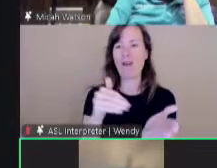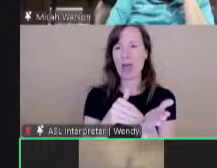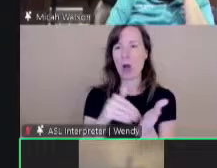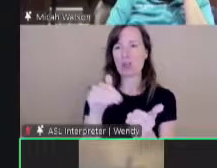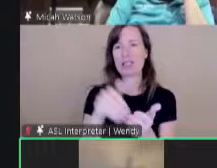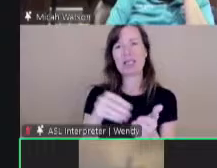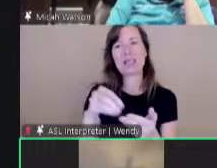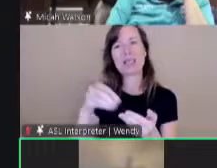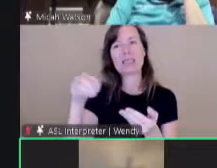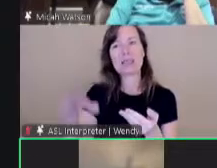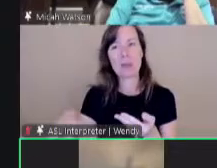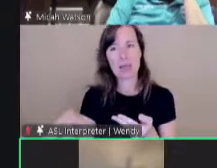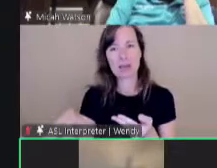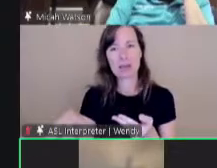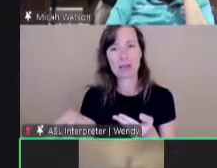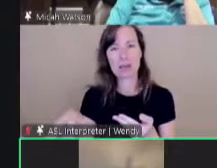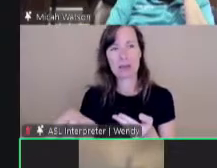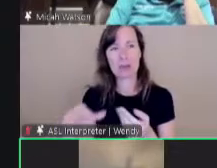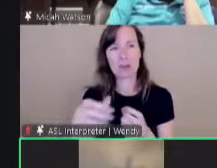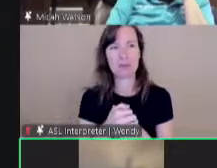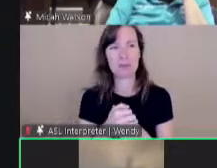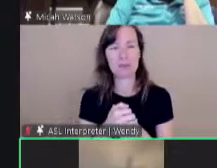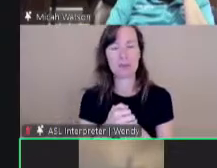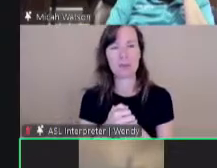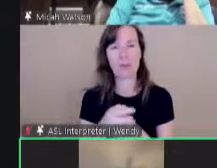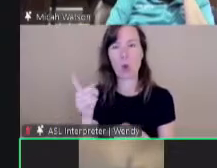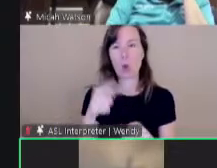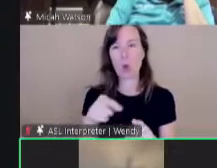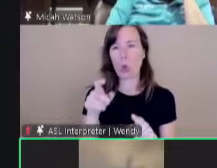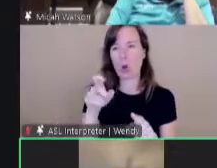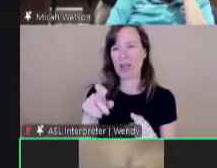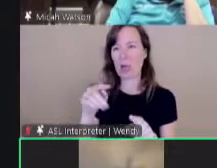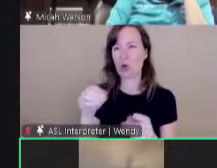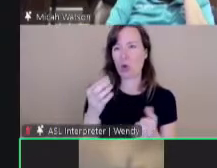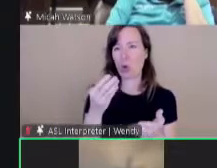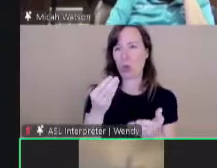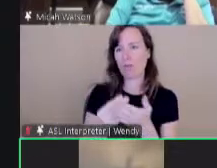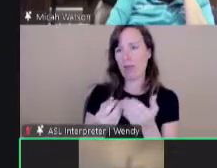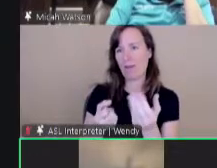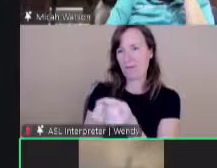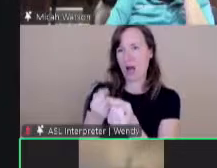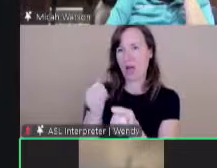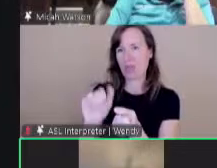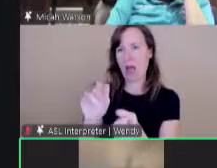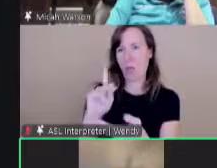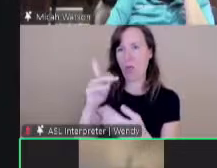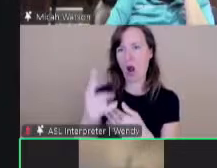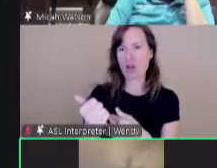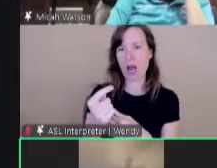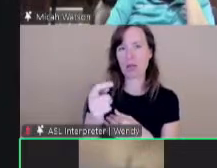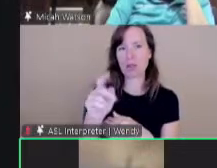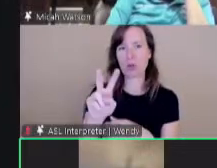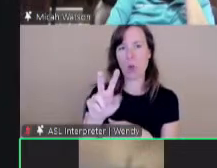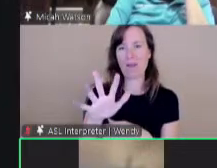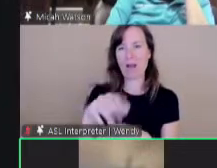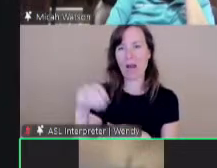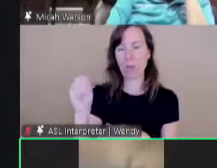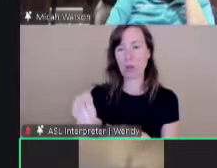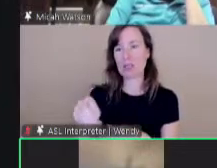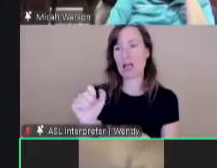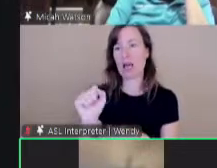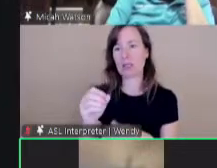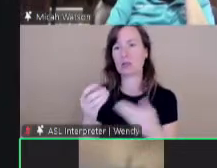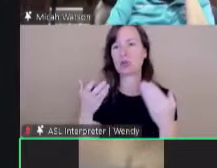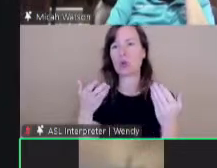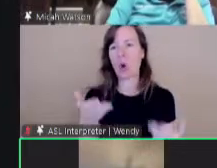expense because you would need to fund that project 25%. So this is